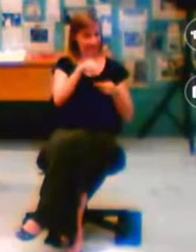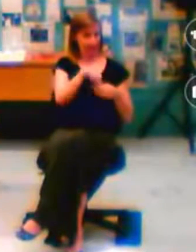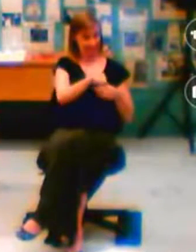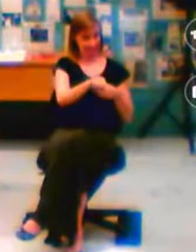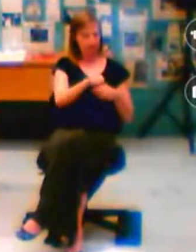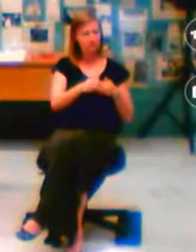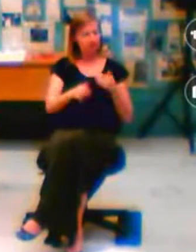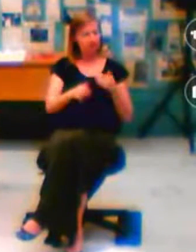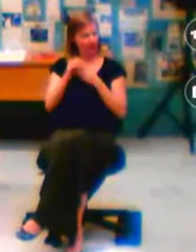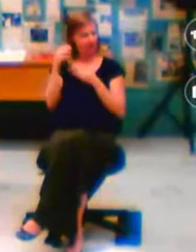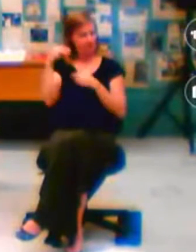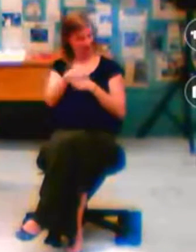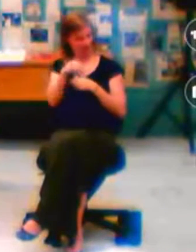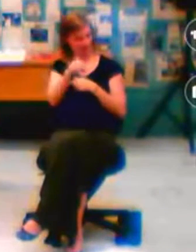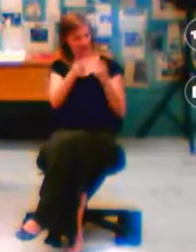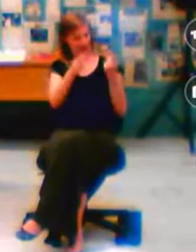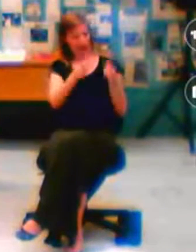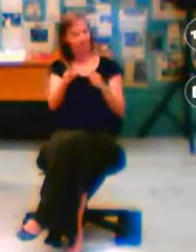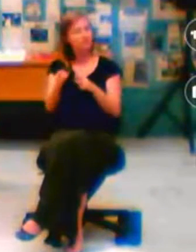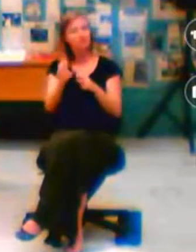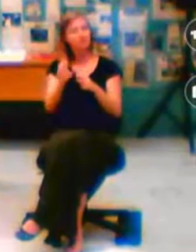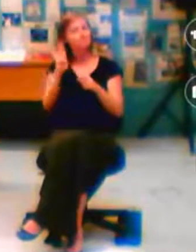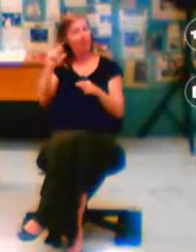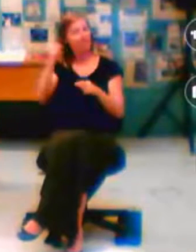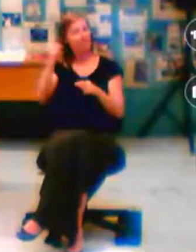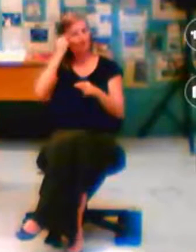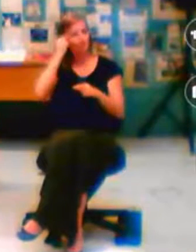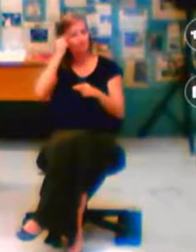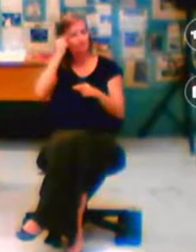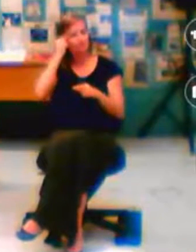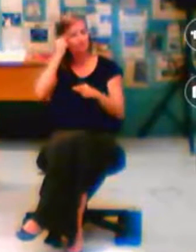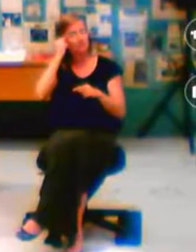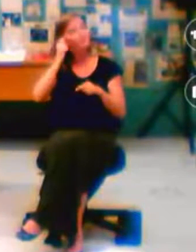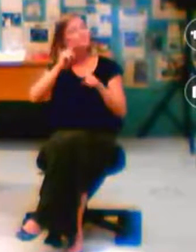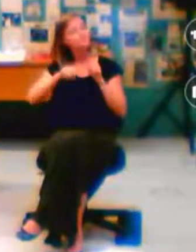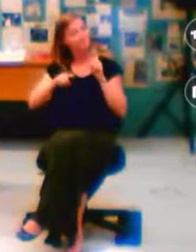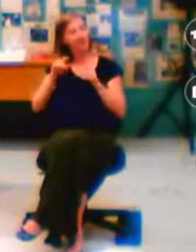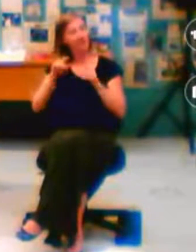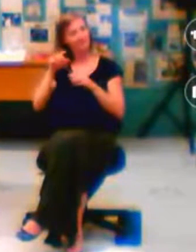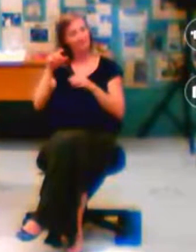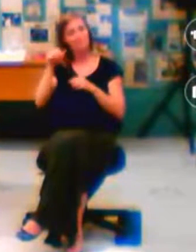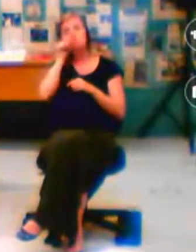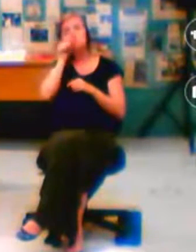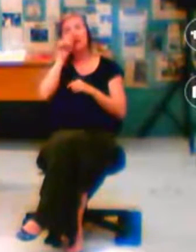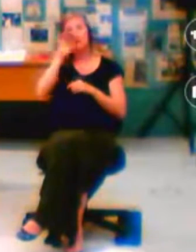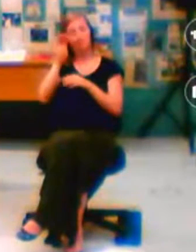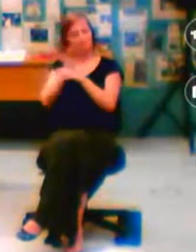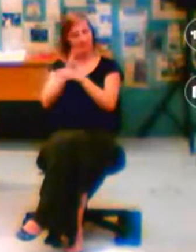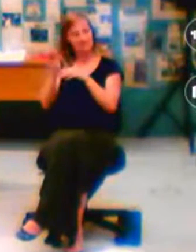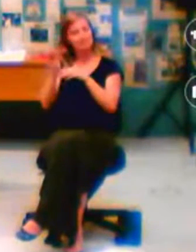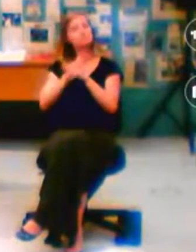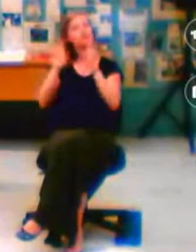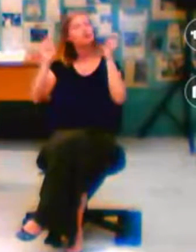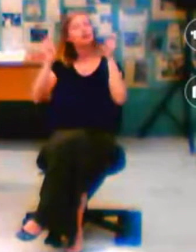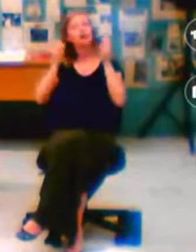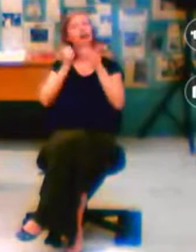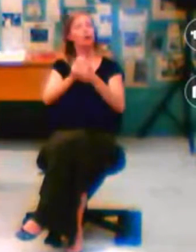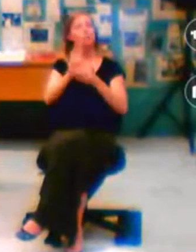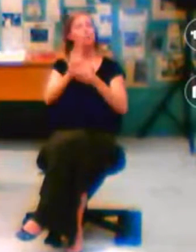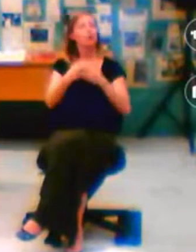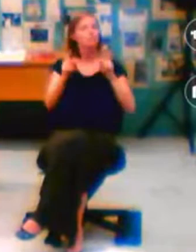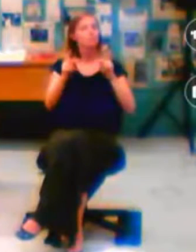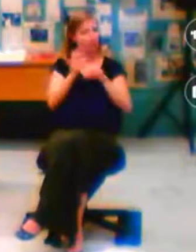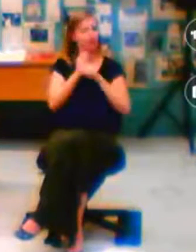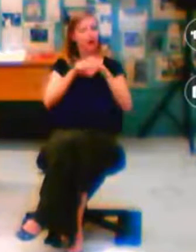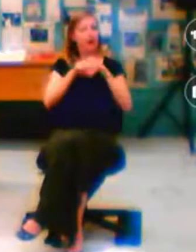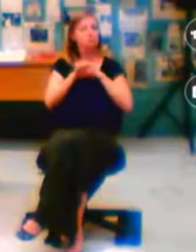remember I said that only 1 out of 5 people account for 80% of the spending? Most of that spending is being done by our government already.